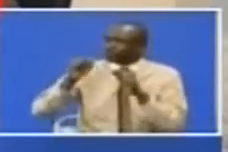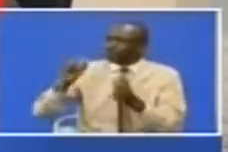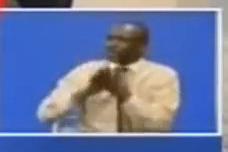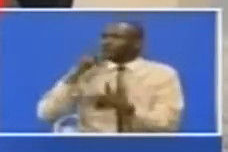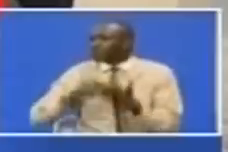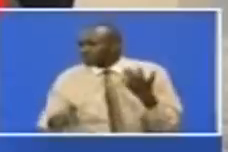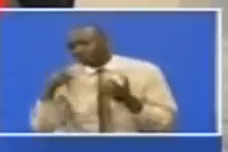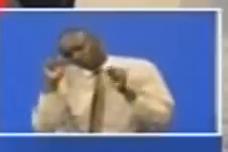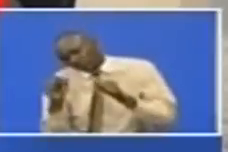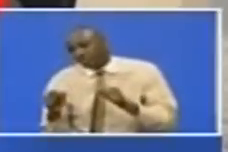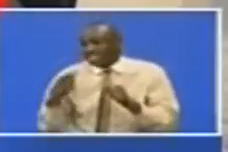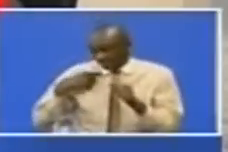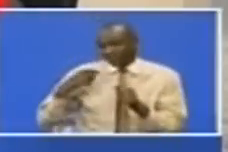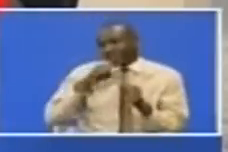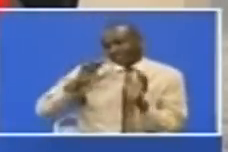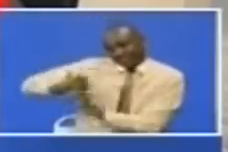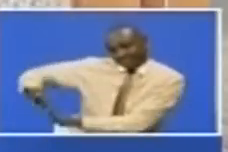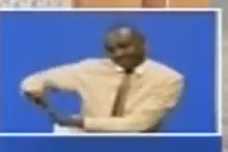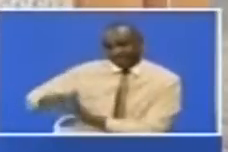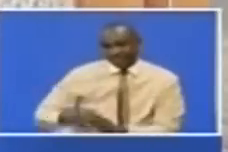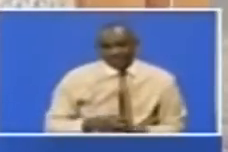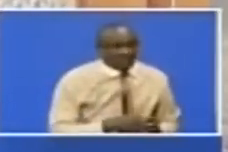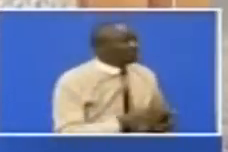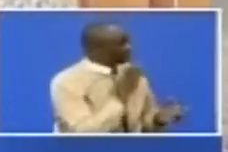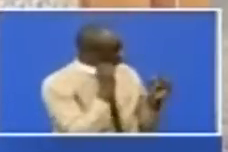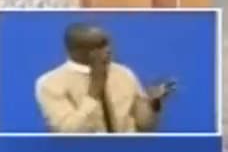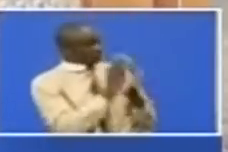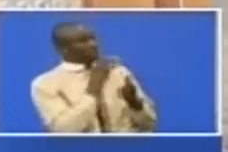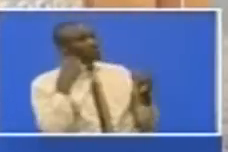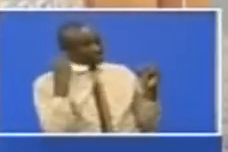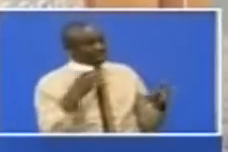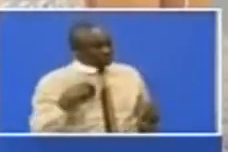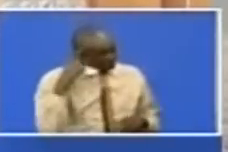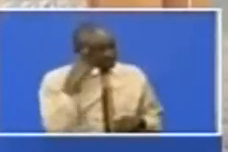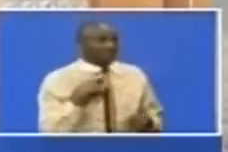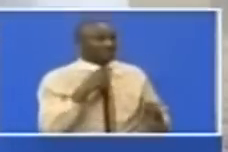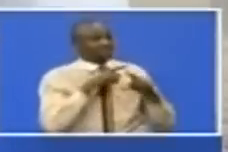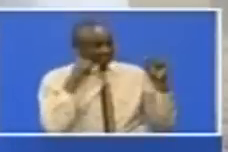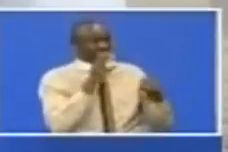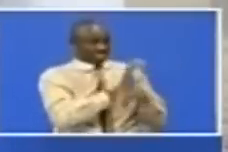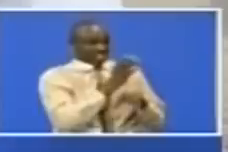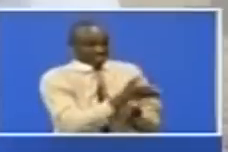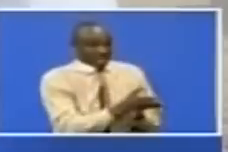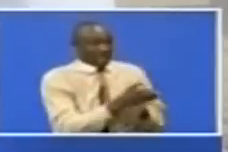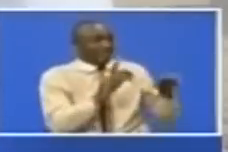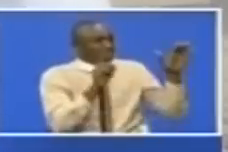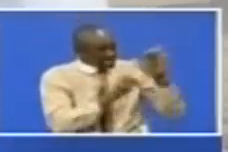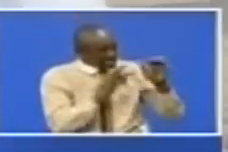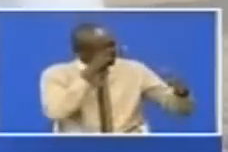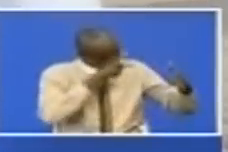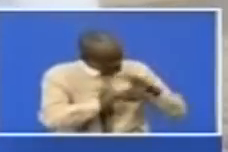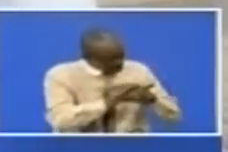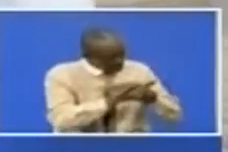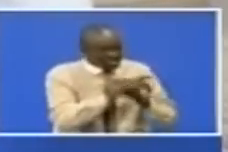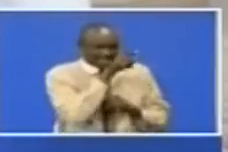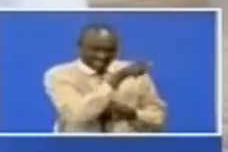you think you would have, what mm-hmm. path would you have taken? Yeah, actually most people think that I pastor a church, but the ministry, the Prophetic mm-hmm. Latter